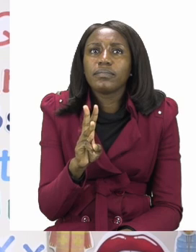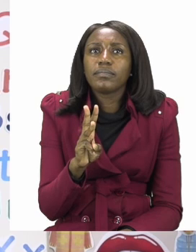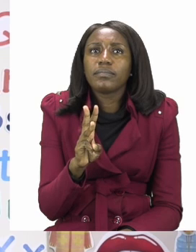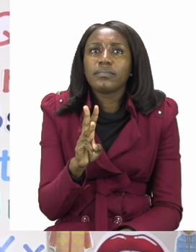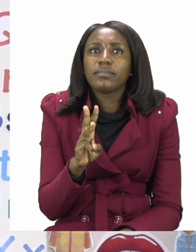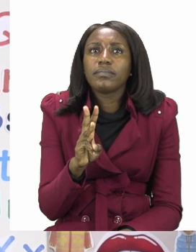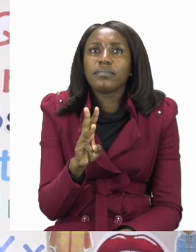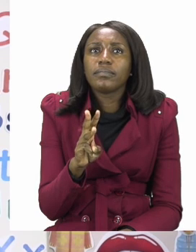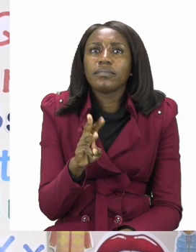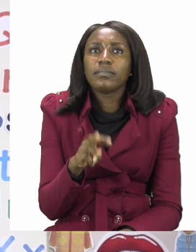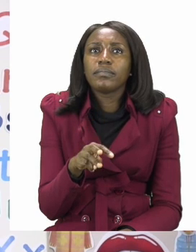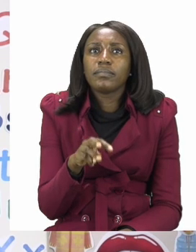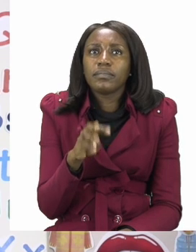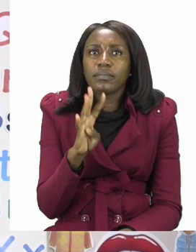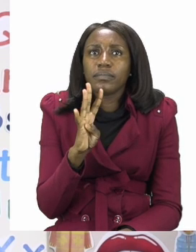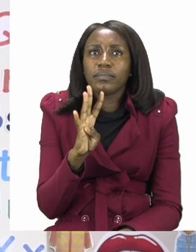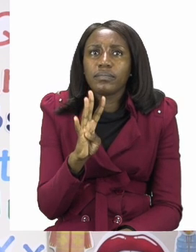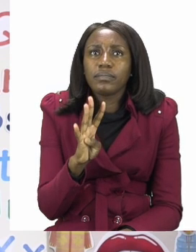3,